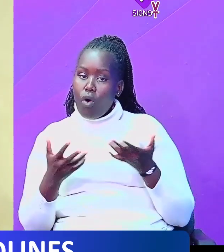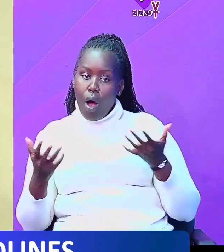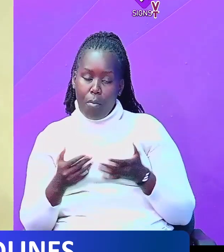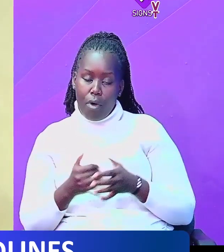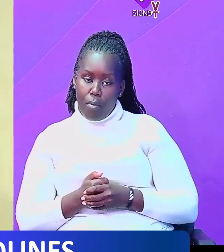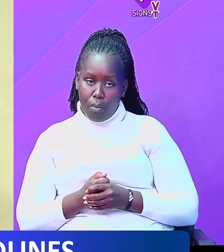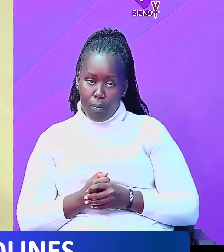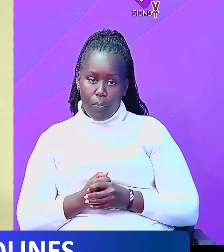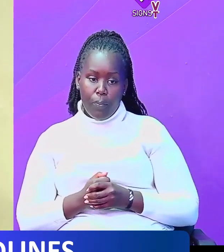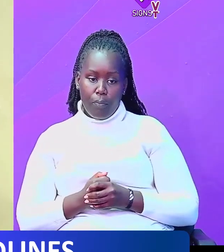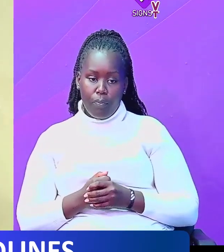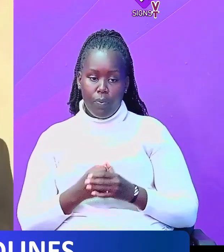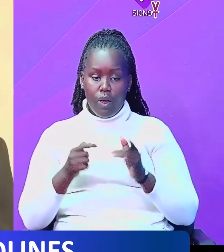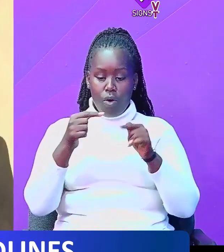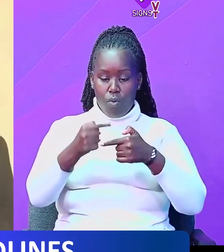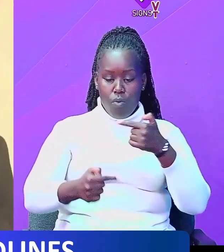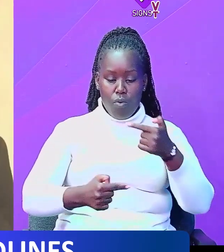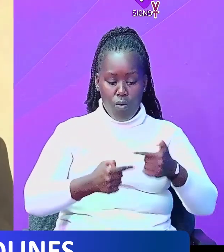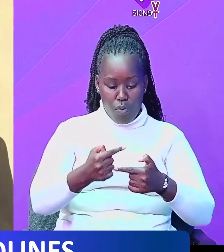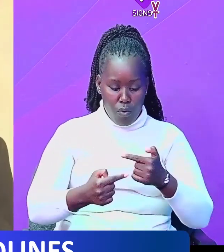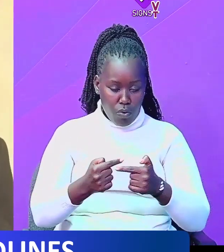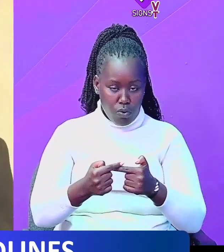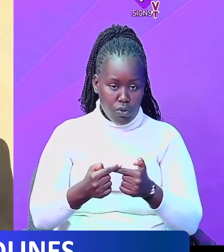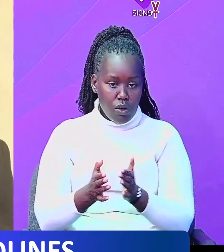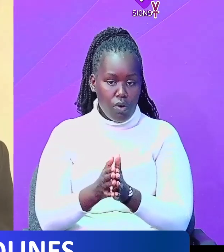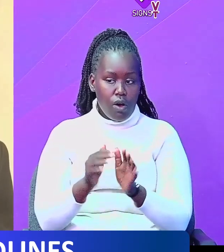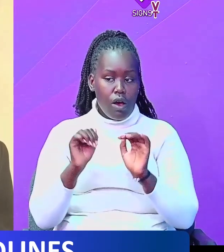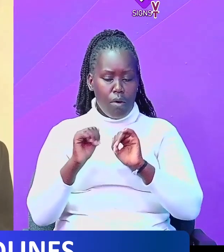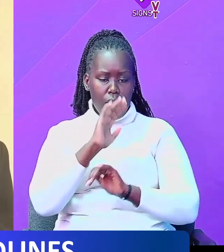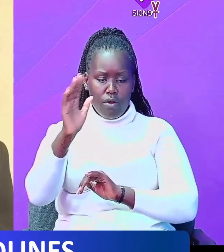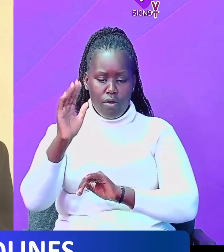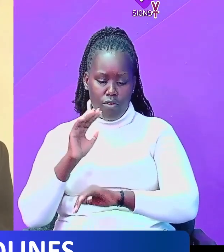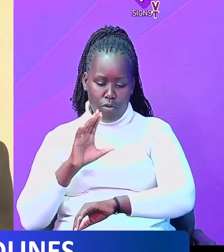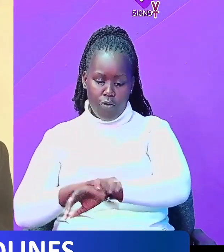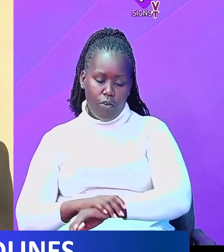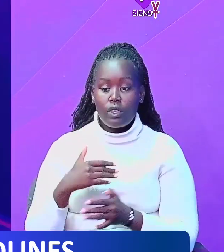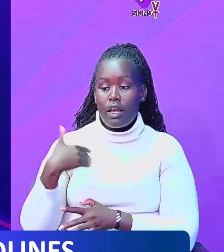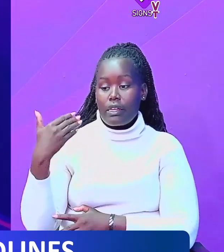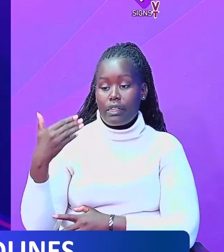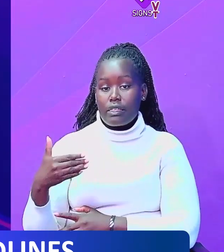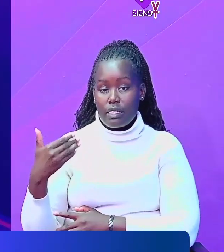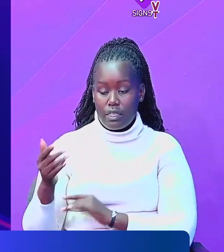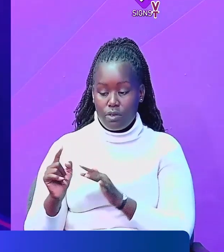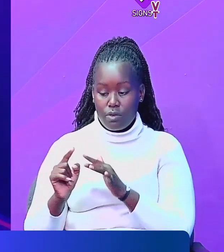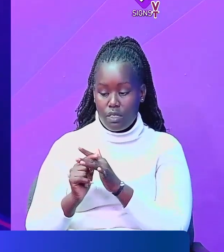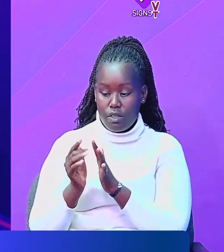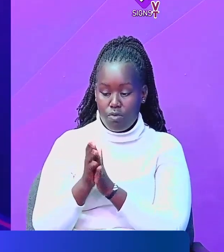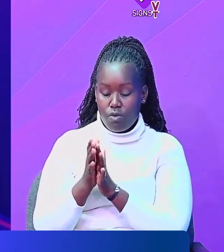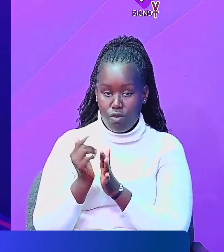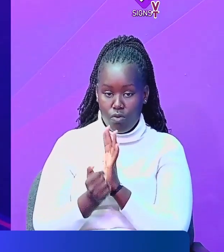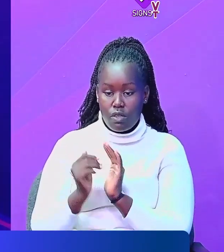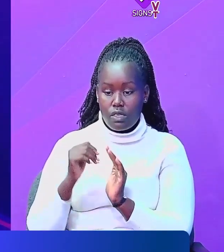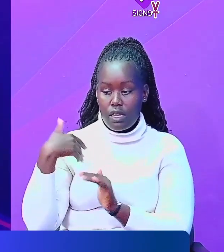and they have continued to confine him. Brian Odhiambo has never been found. And we started off with a Daily